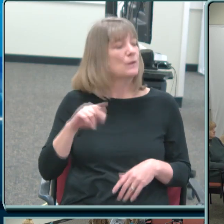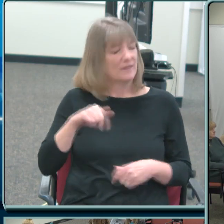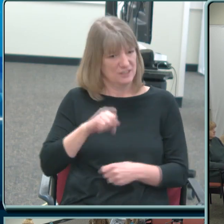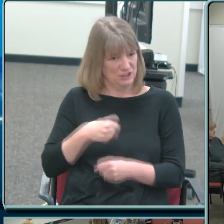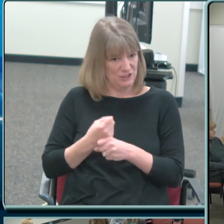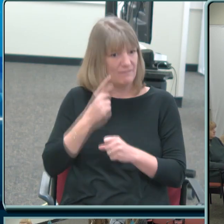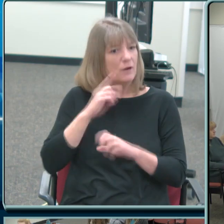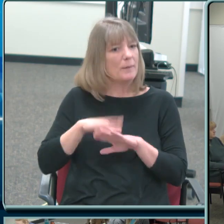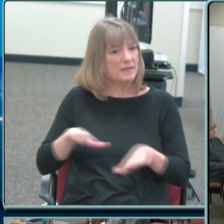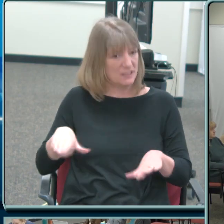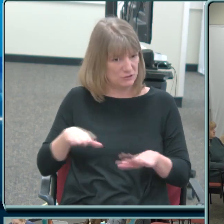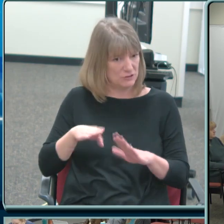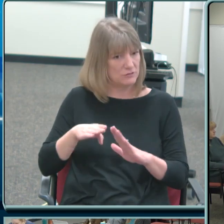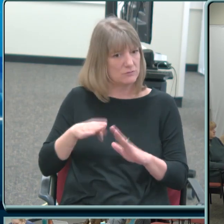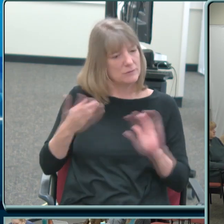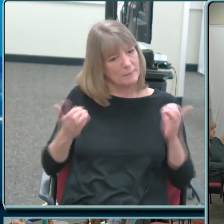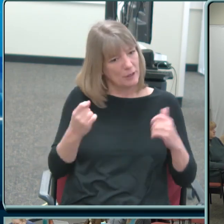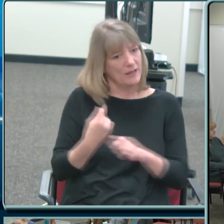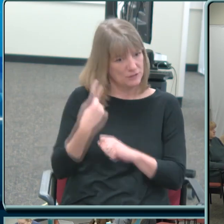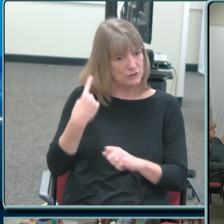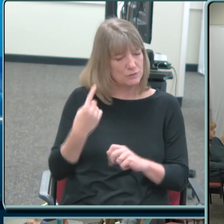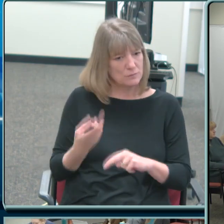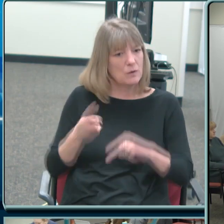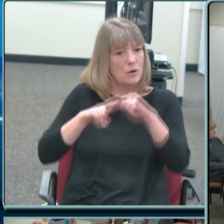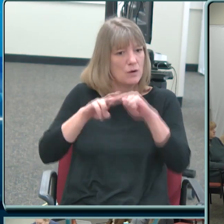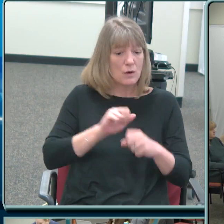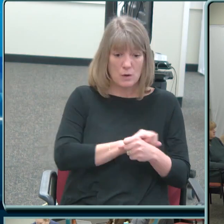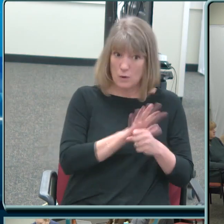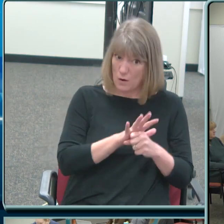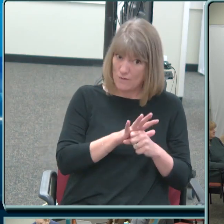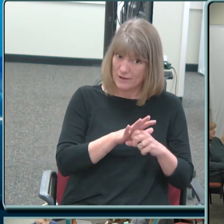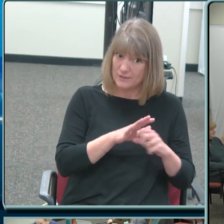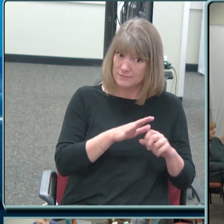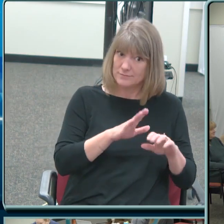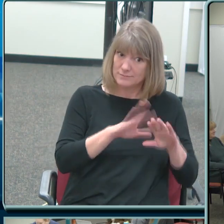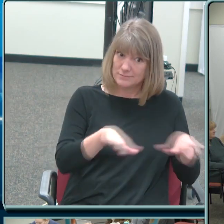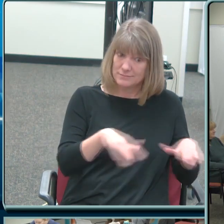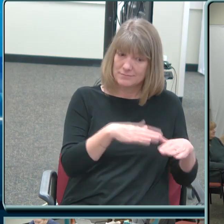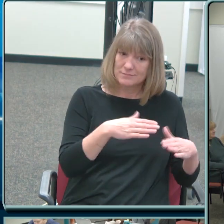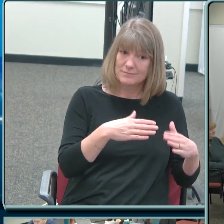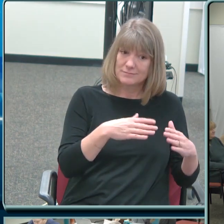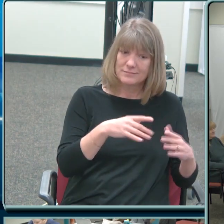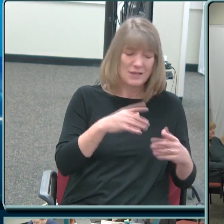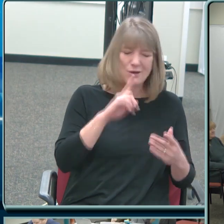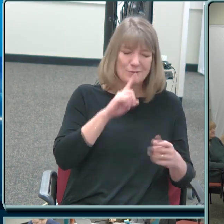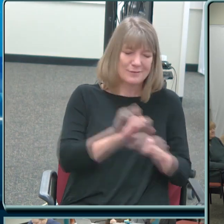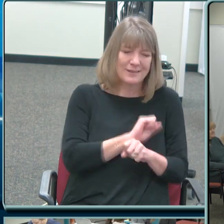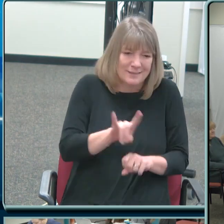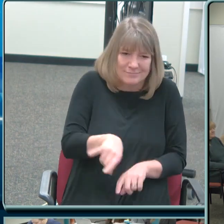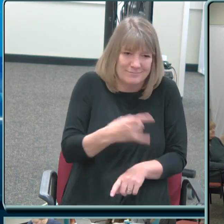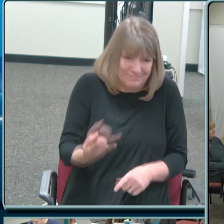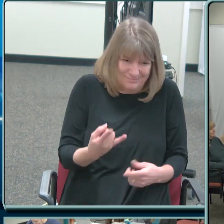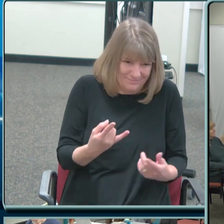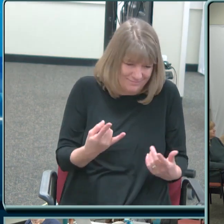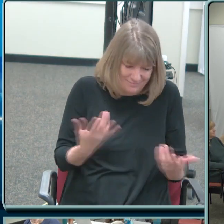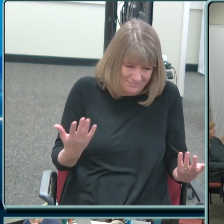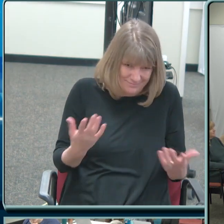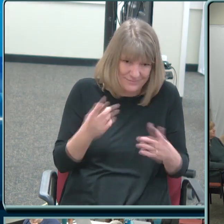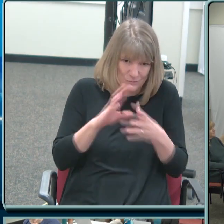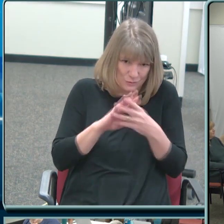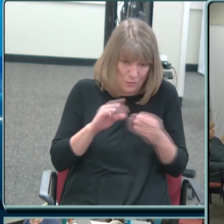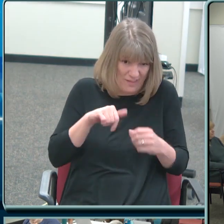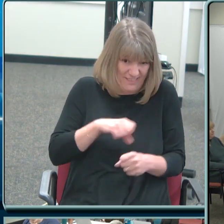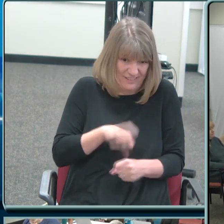year in the pediatric age group than last year. Less COVID disease in the pediatric age group, like just this flip-flopping. But again, the story this